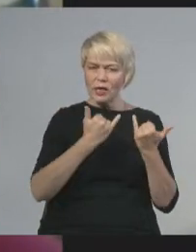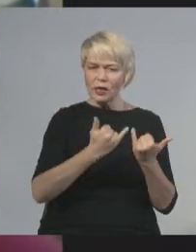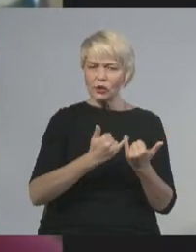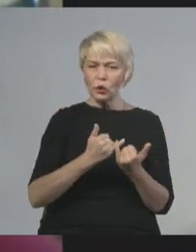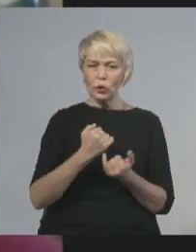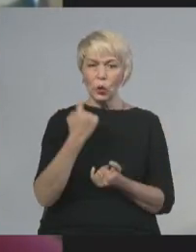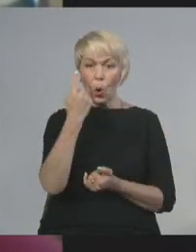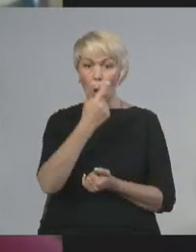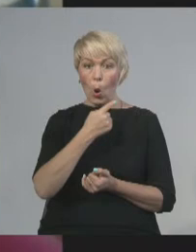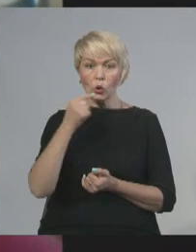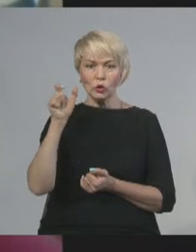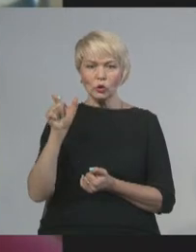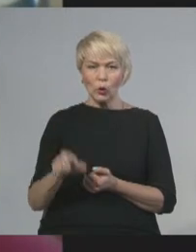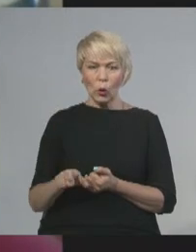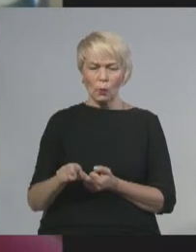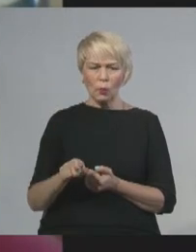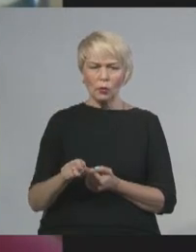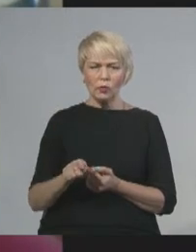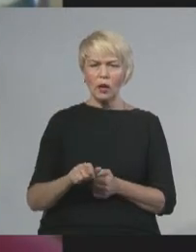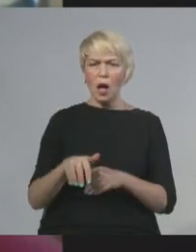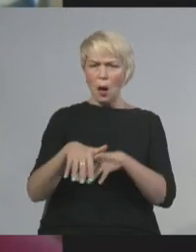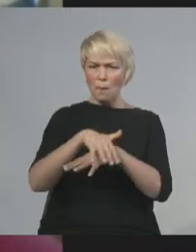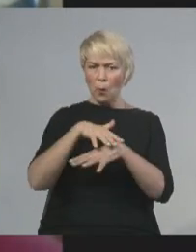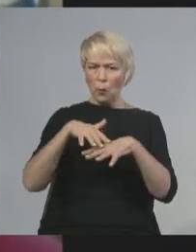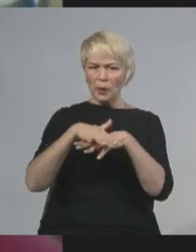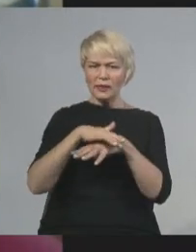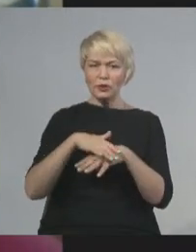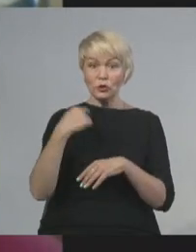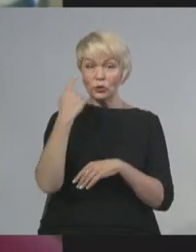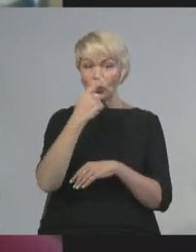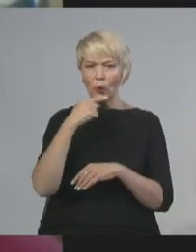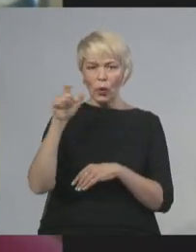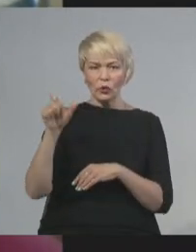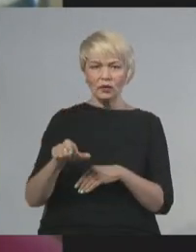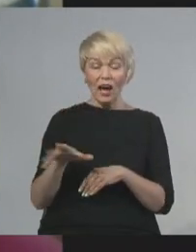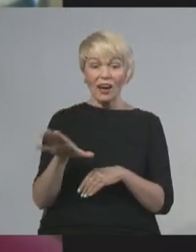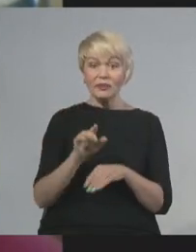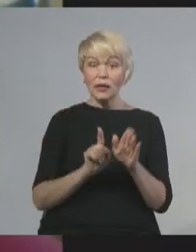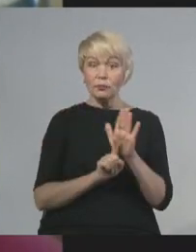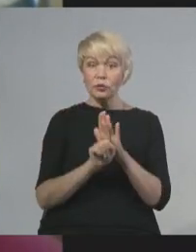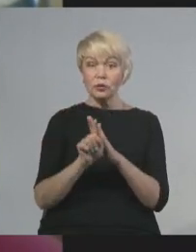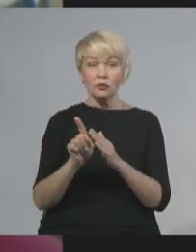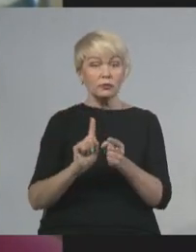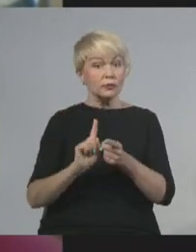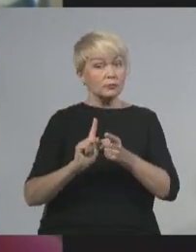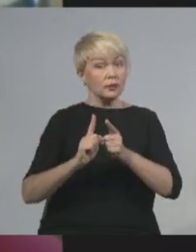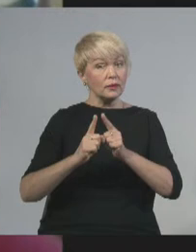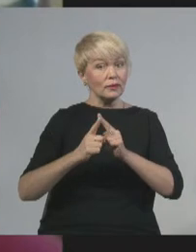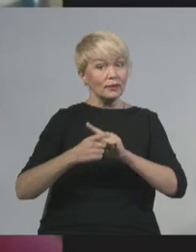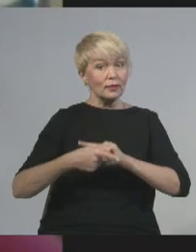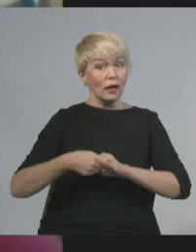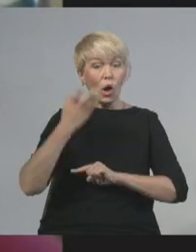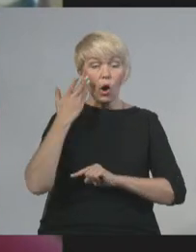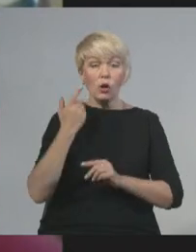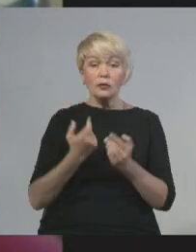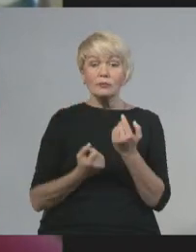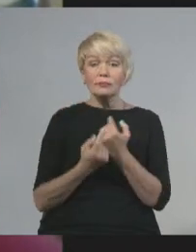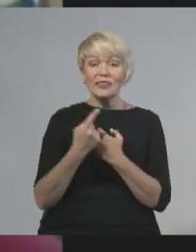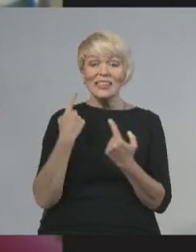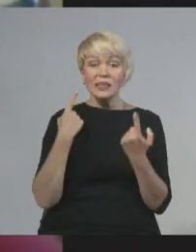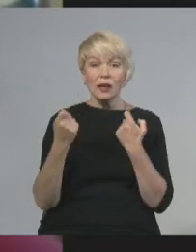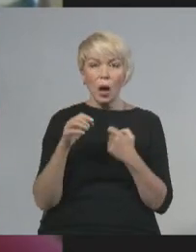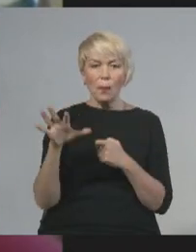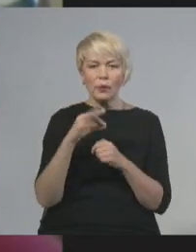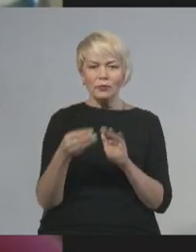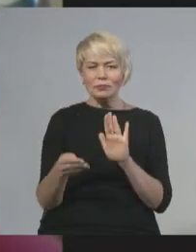poland um the situation started to change when there uh when um information about uh some corruption scandals